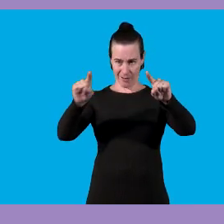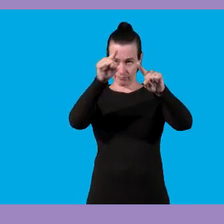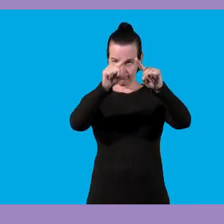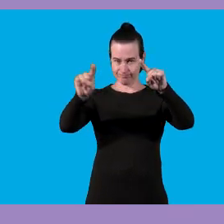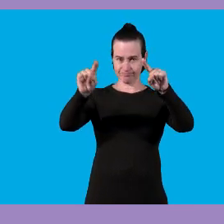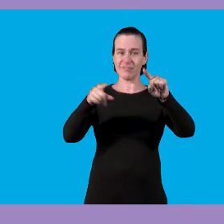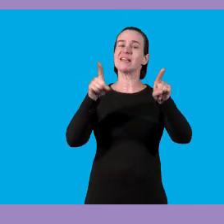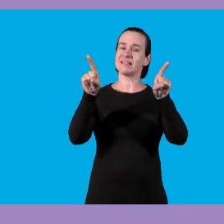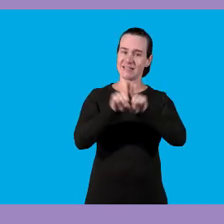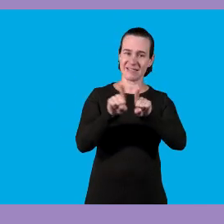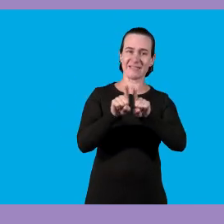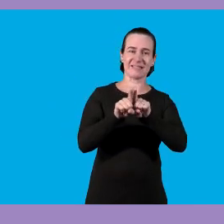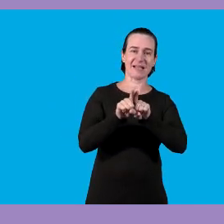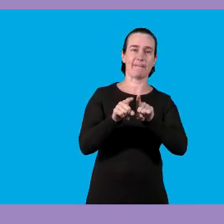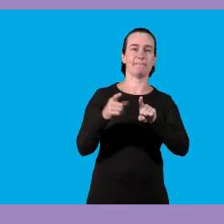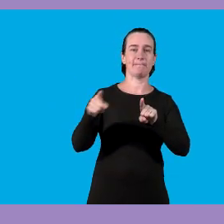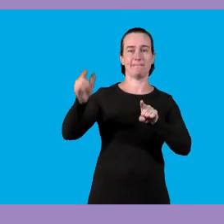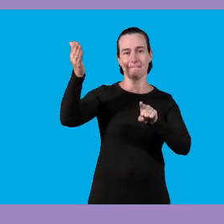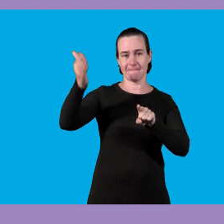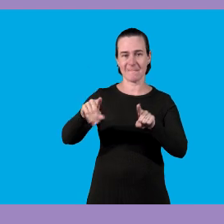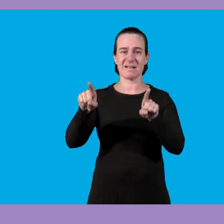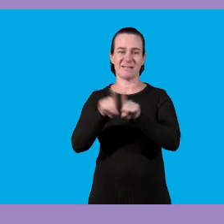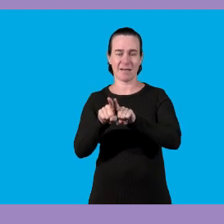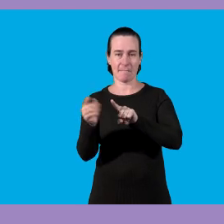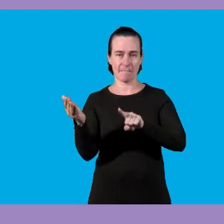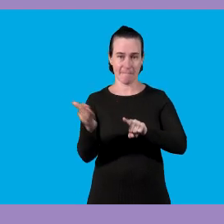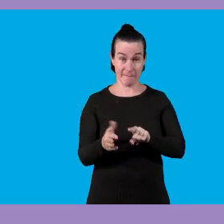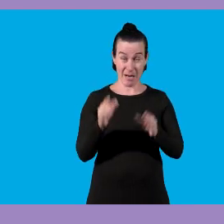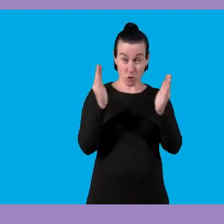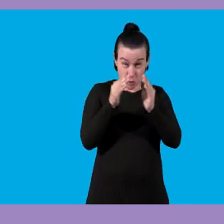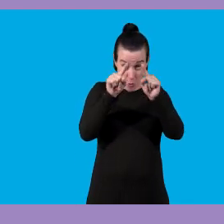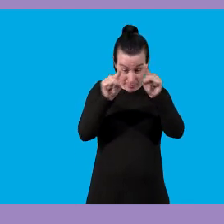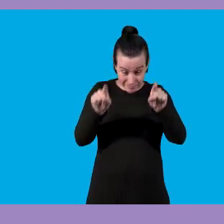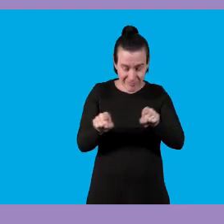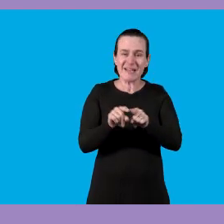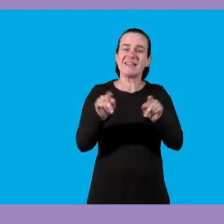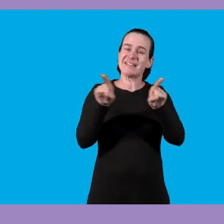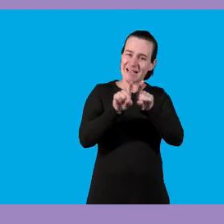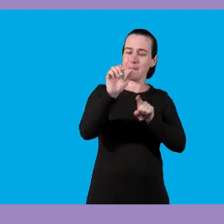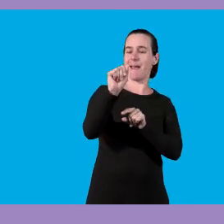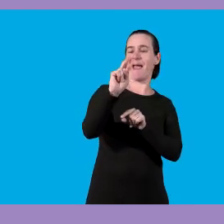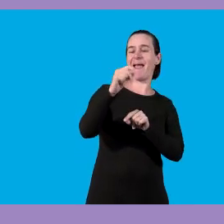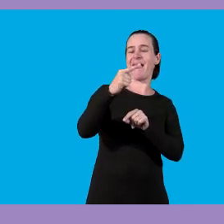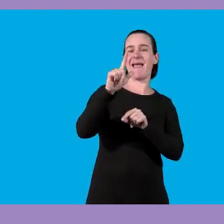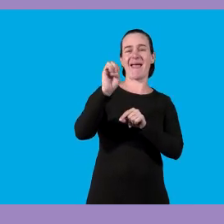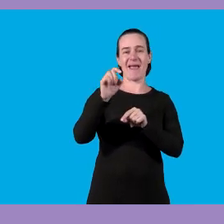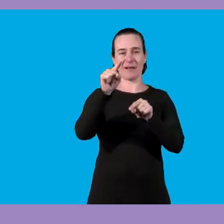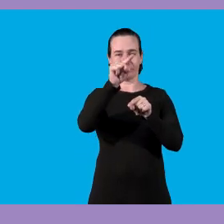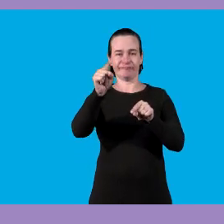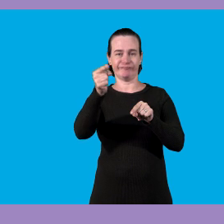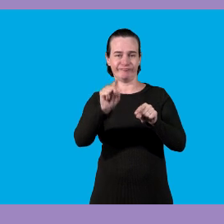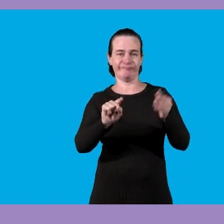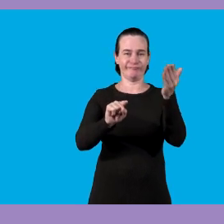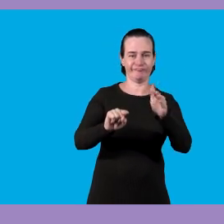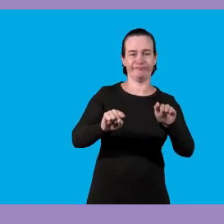angle C, and angle M equals to angle D, and angle A equals to angle K. And of course, angle L